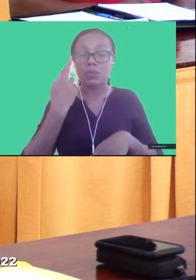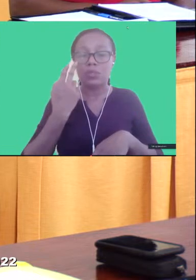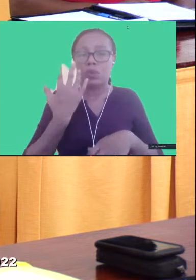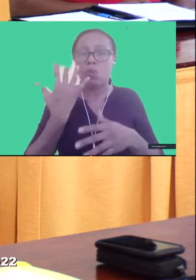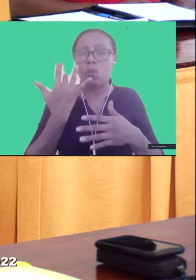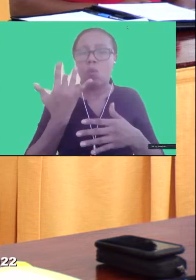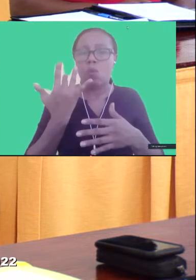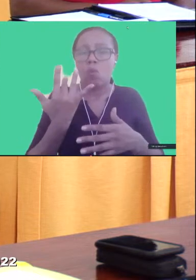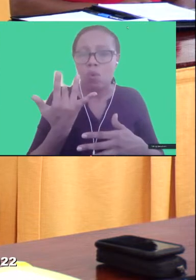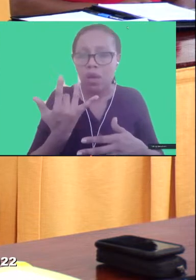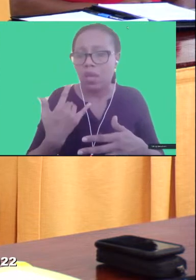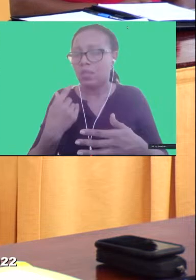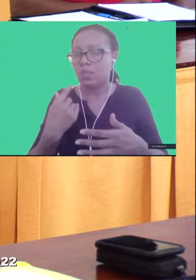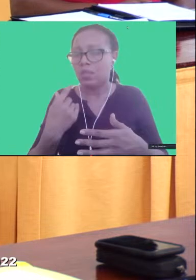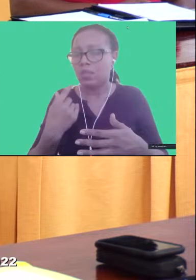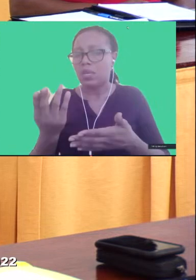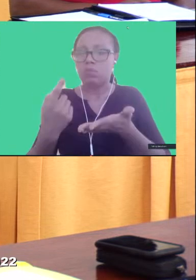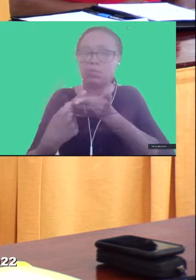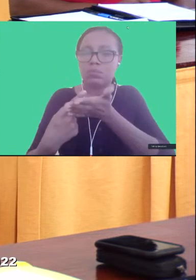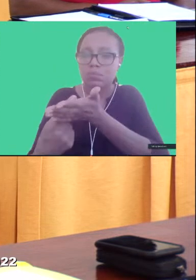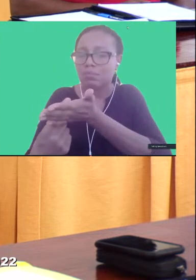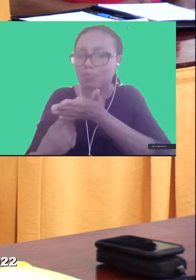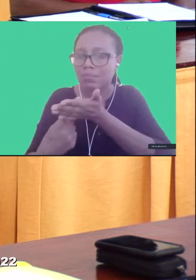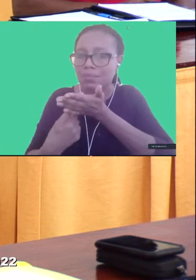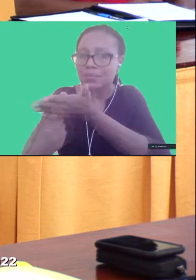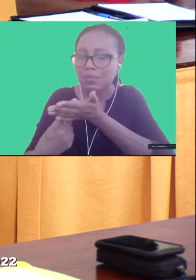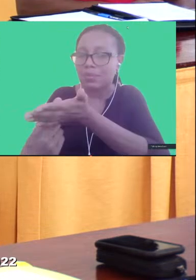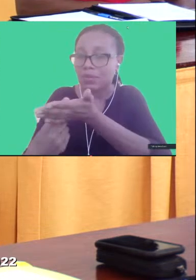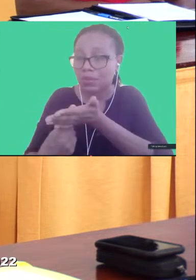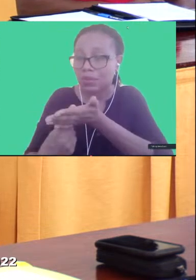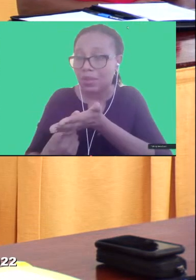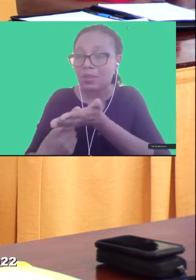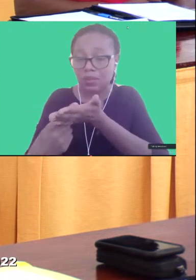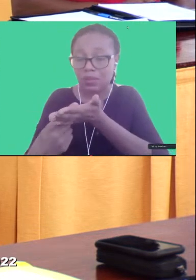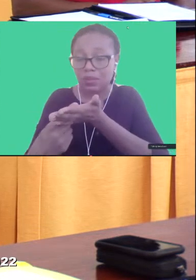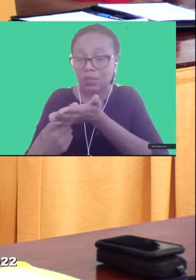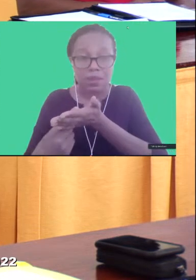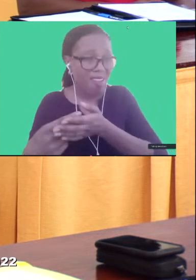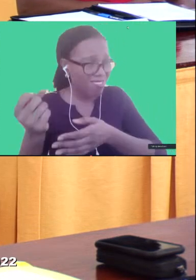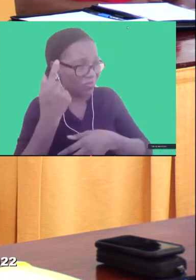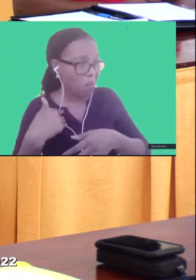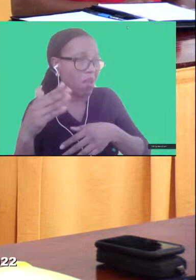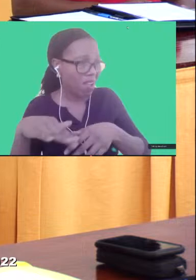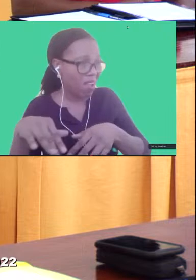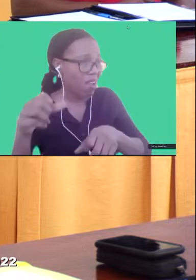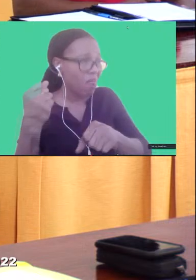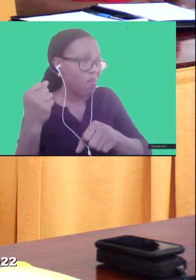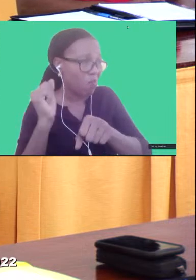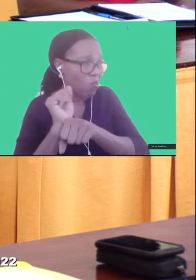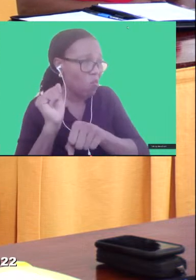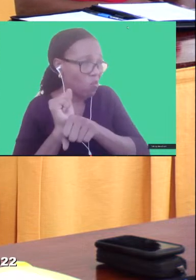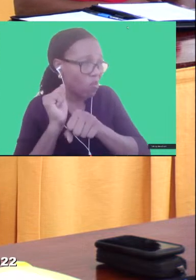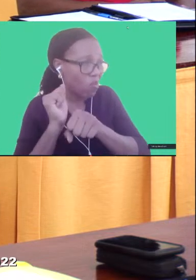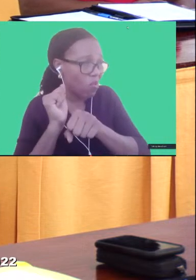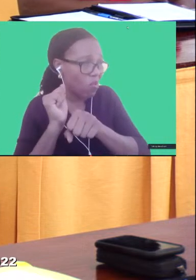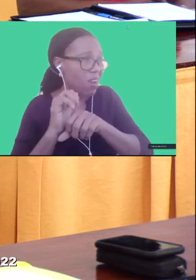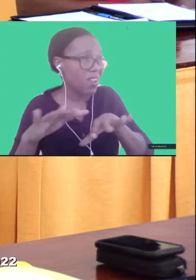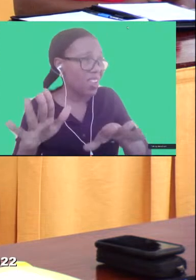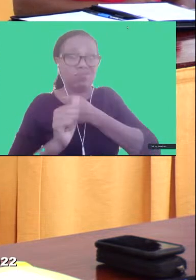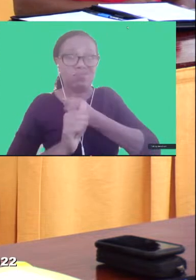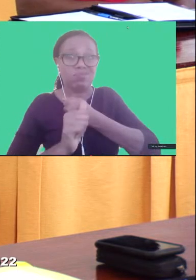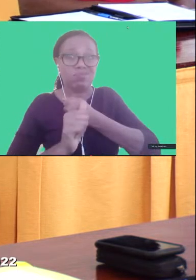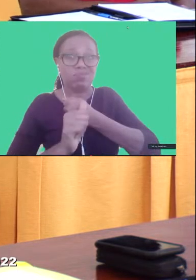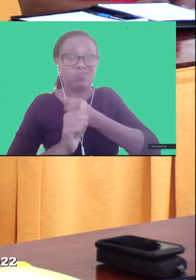the circumstances within which they work, and I think they fully understand the dangers of close proximity to the highway. It is the duty of government